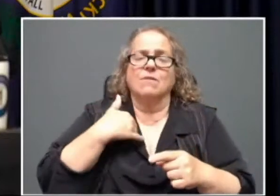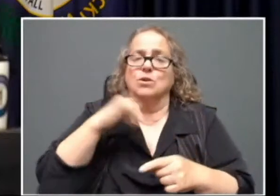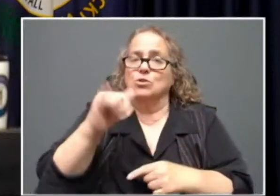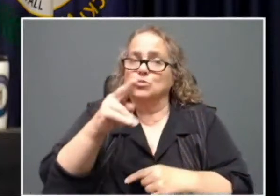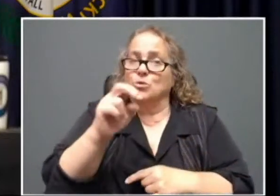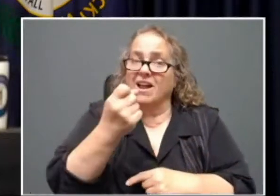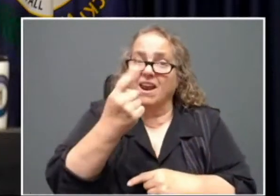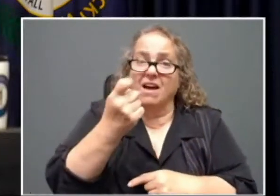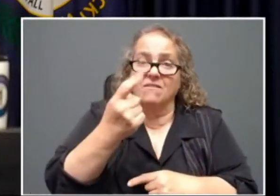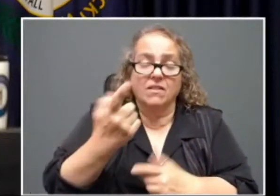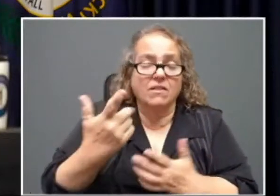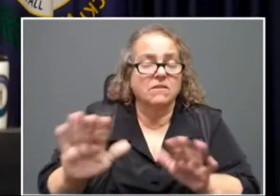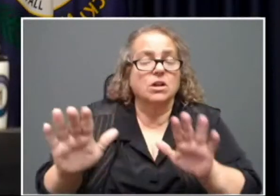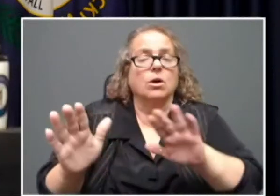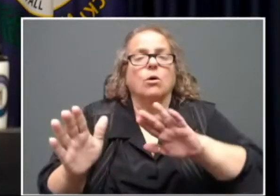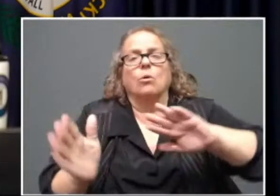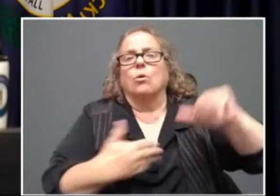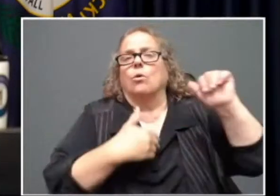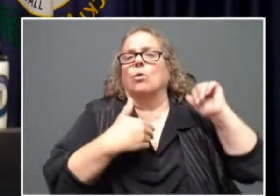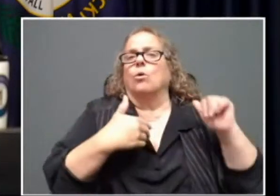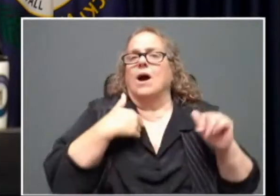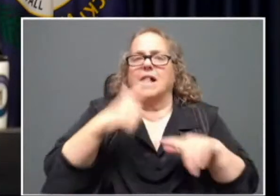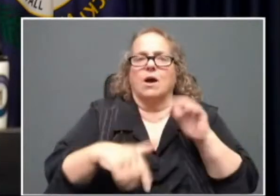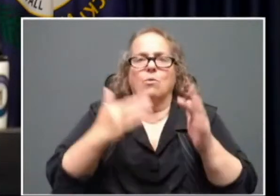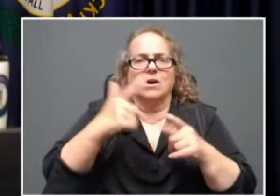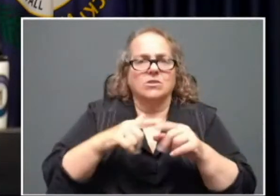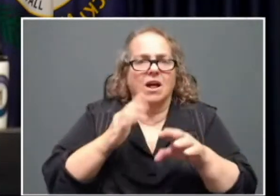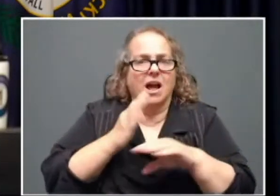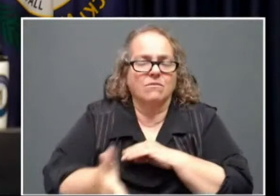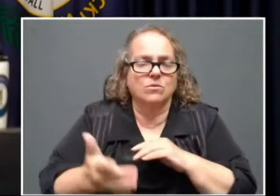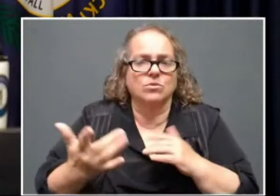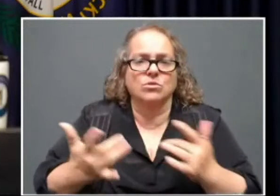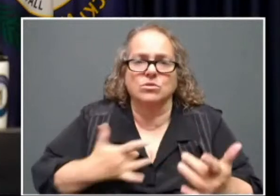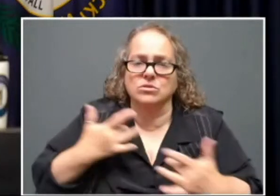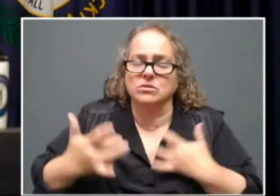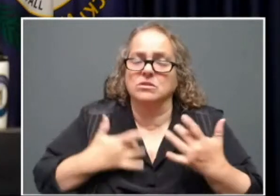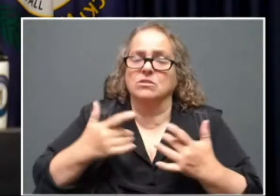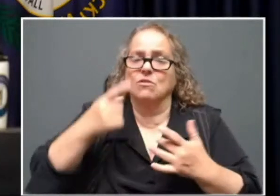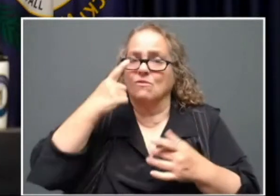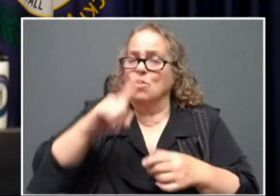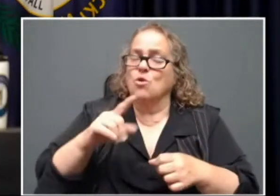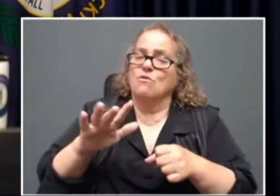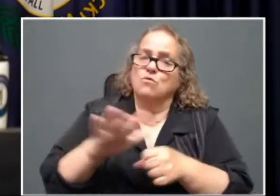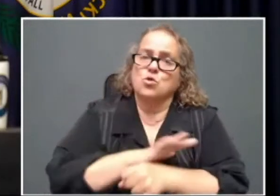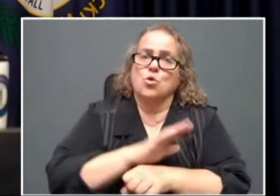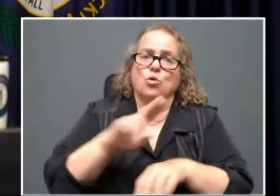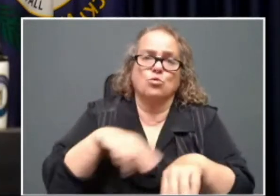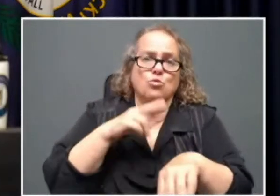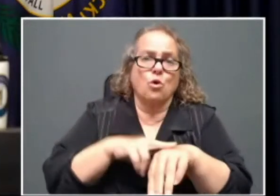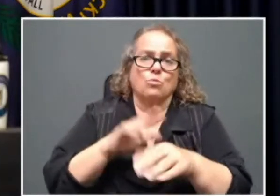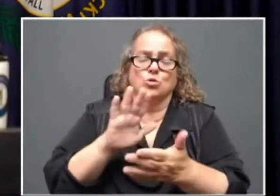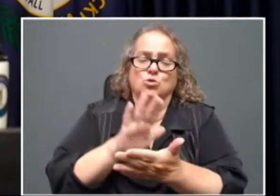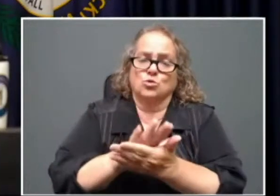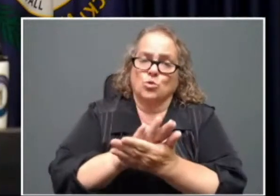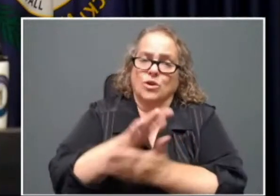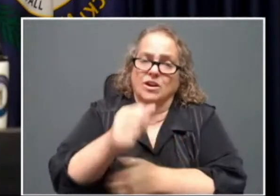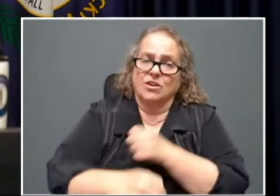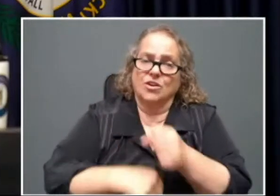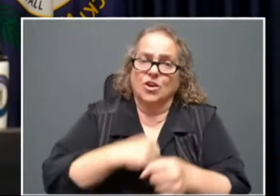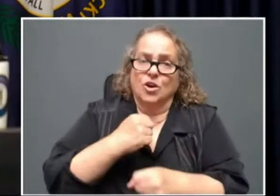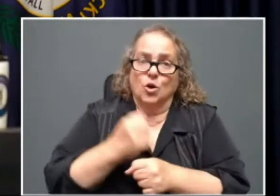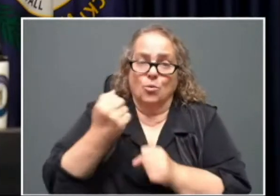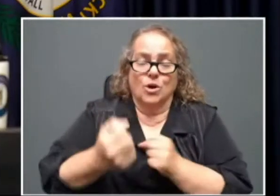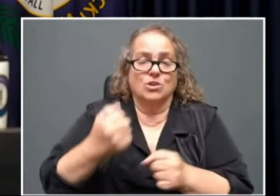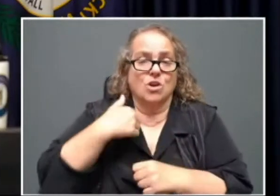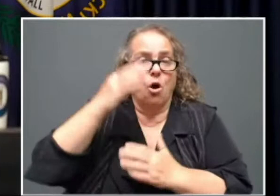wait until afterwards. I can't wait for a full normal school year, which I certainly hope and think that